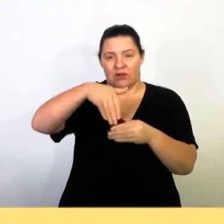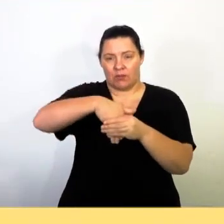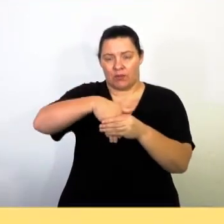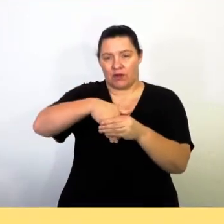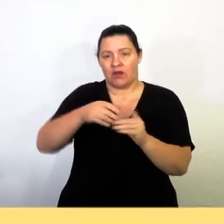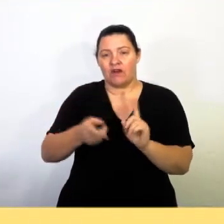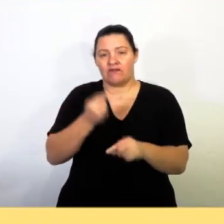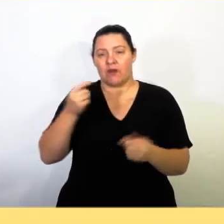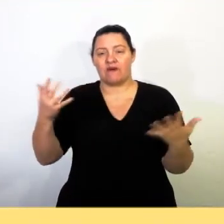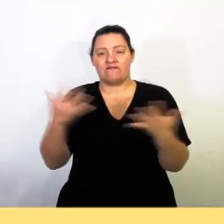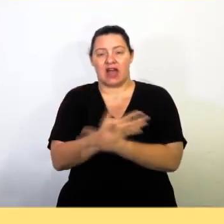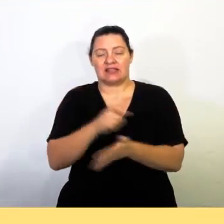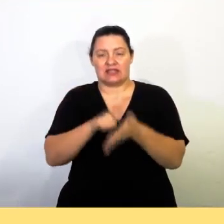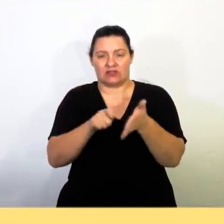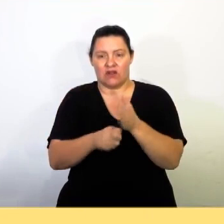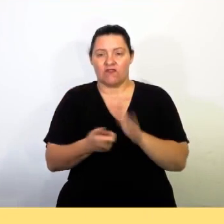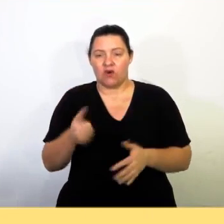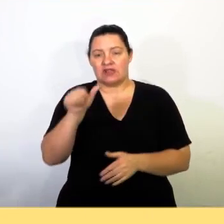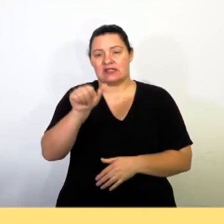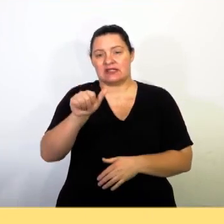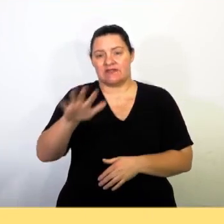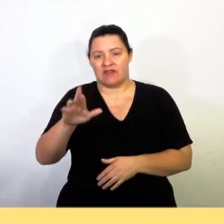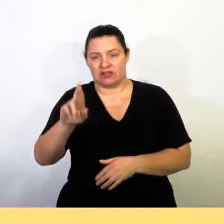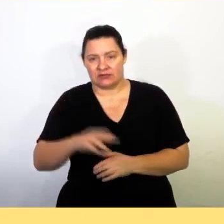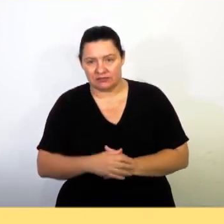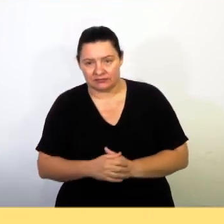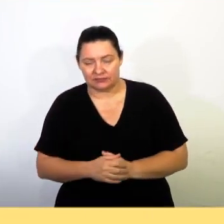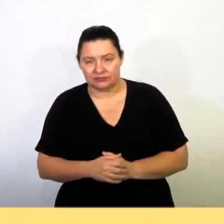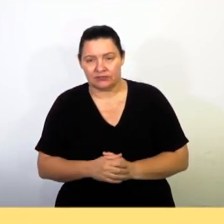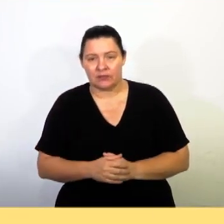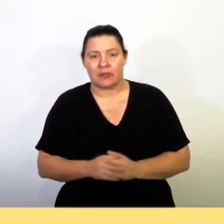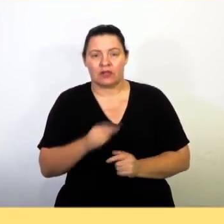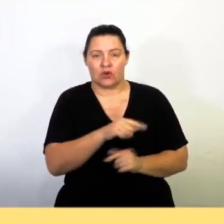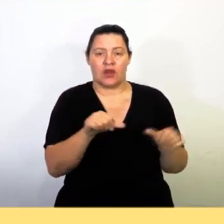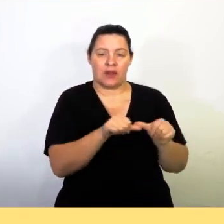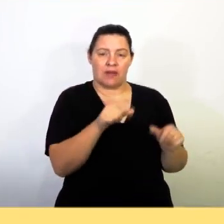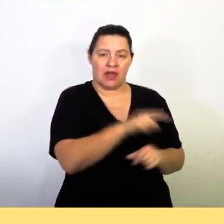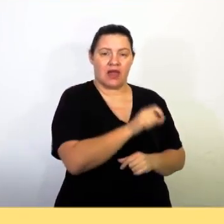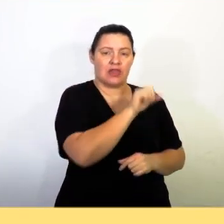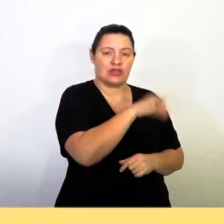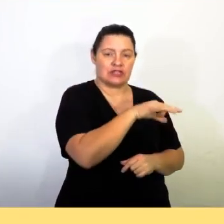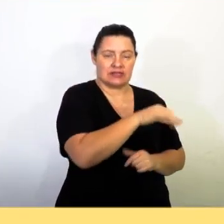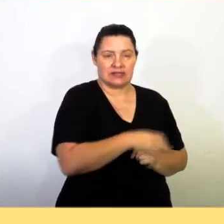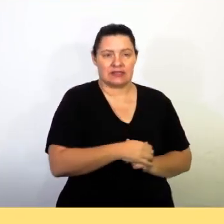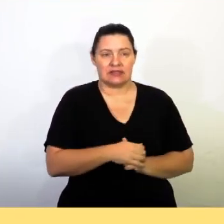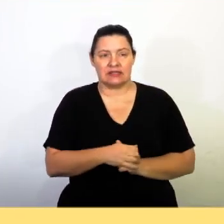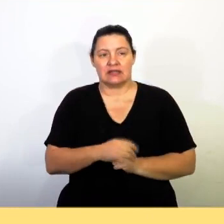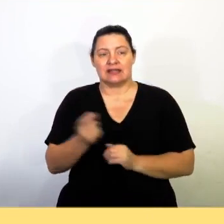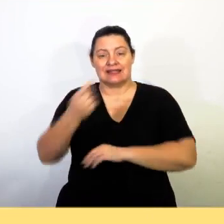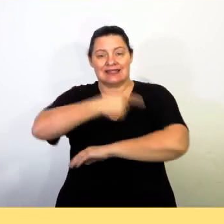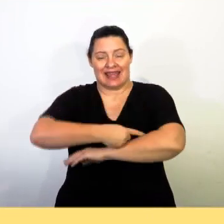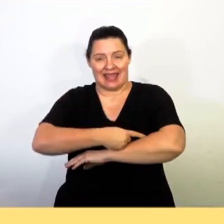envelopes from Fast Stationers for 65. So we're coming here, the number is going to be